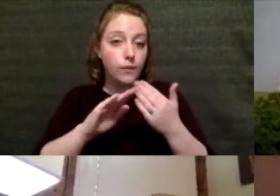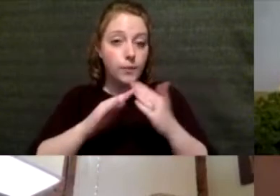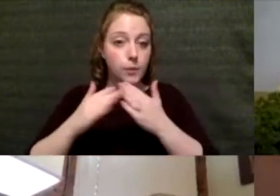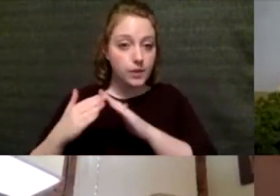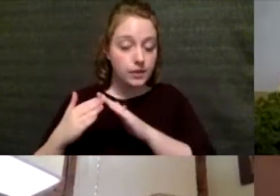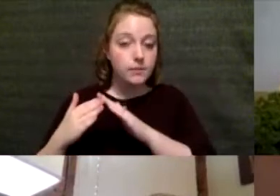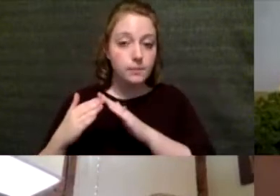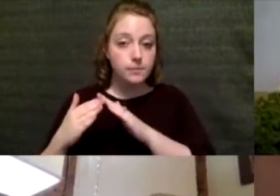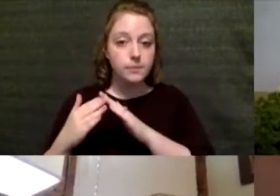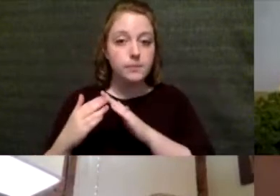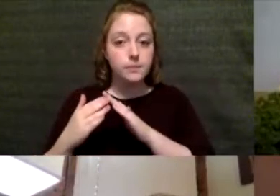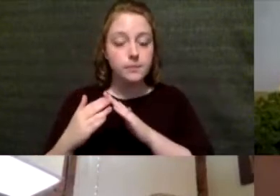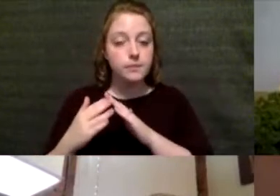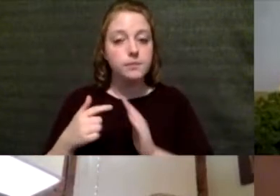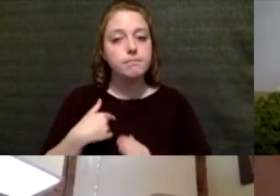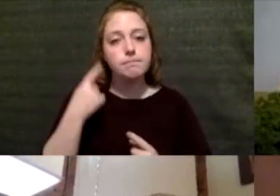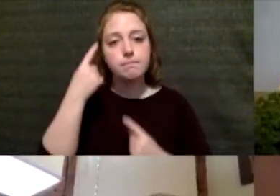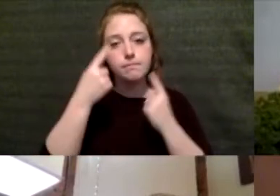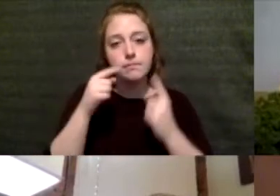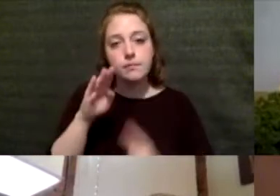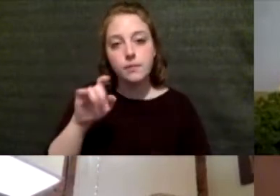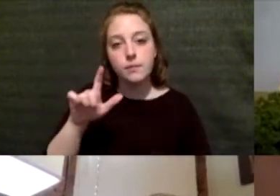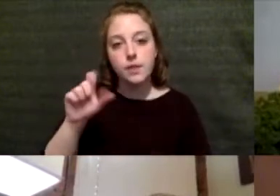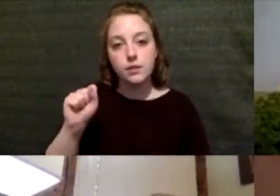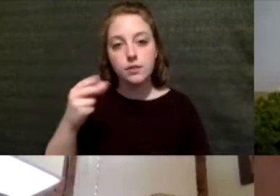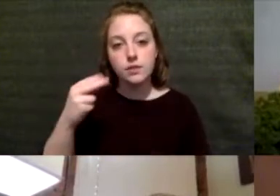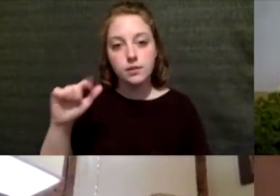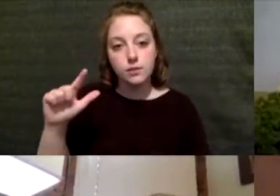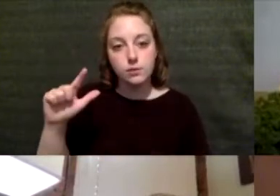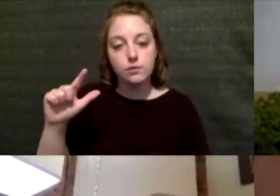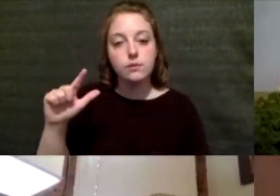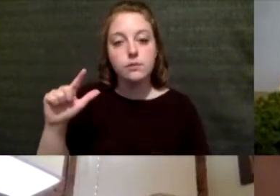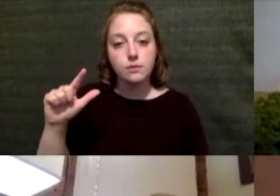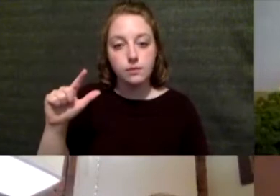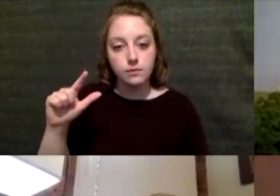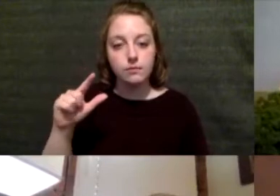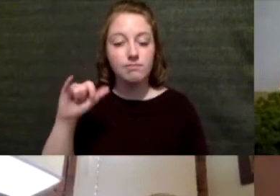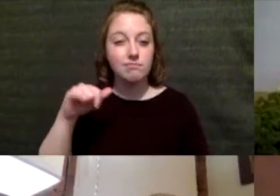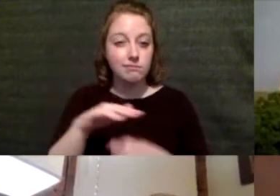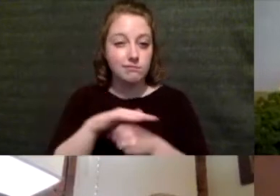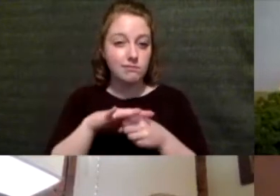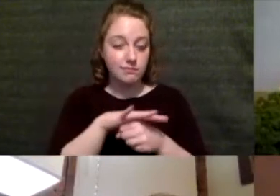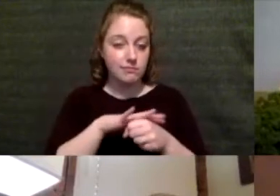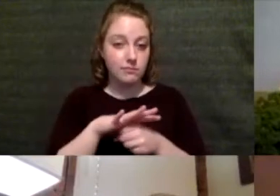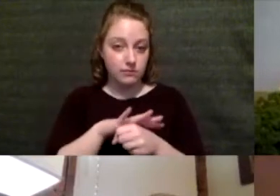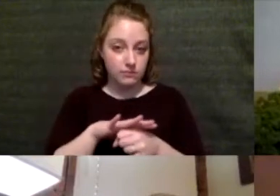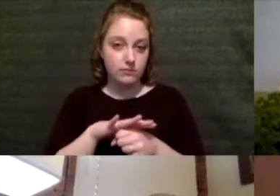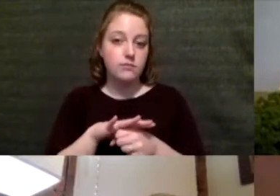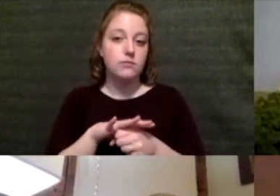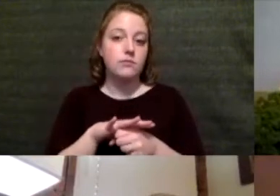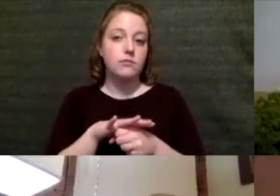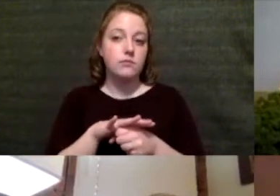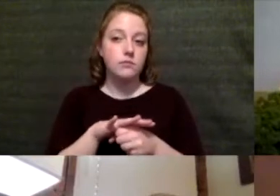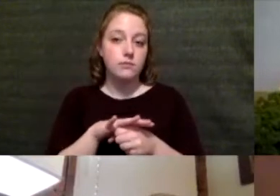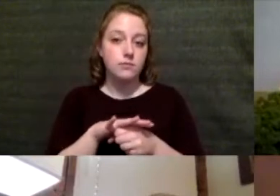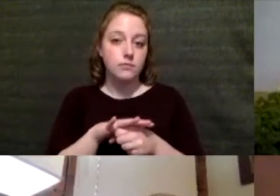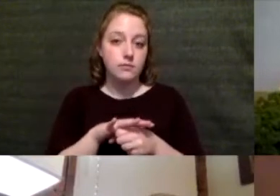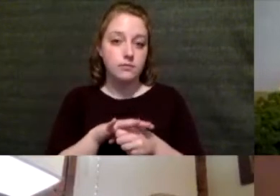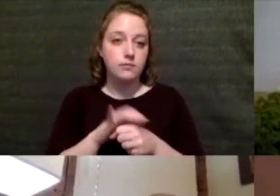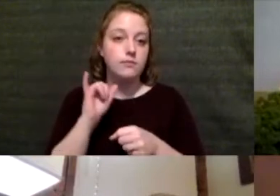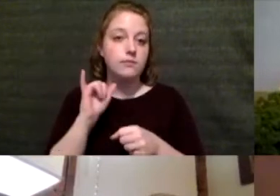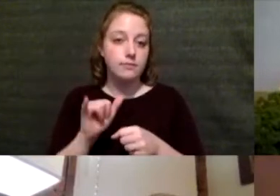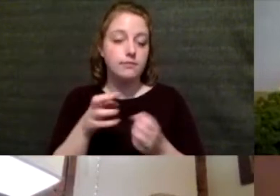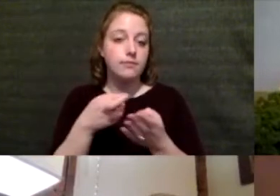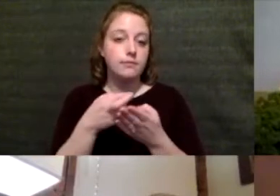kind of like how, um, Bells Hill does in that neighborhood. Um, it serves as a resource as a resource to